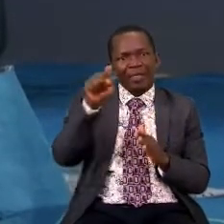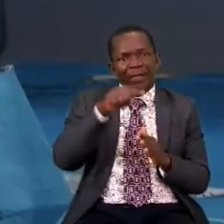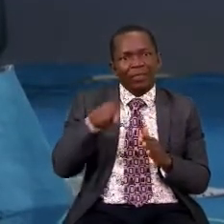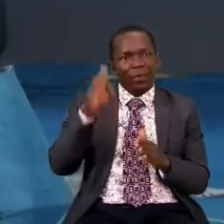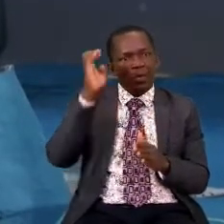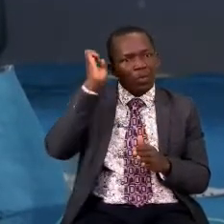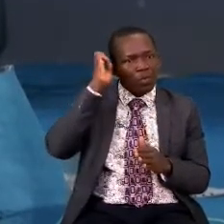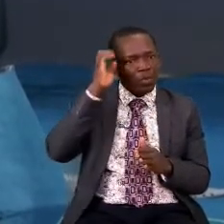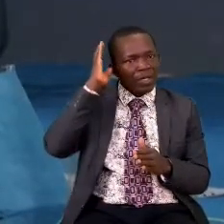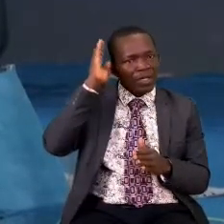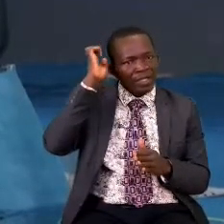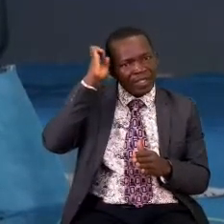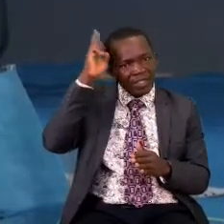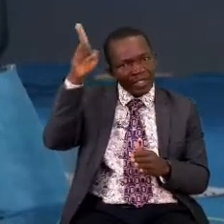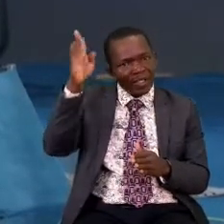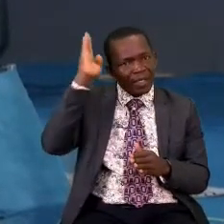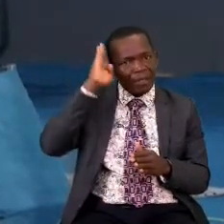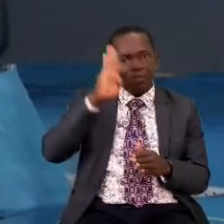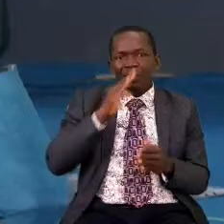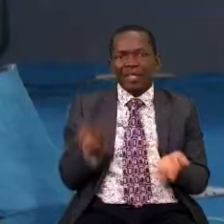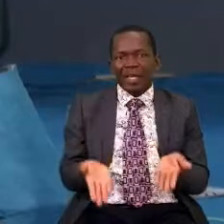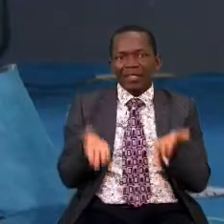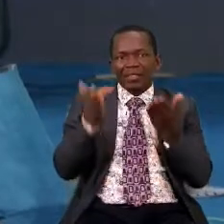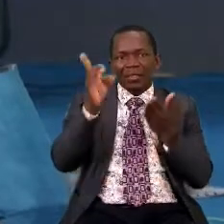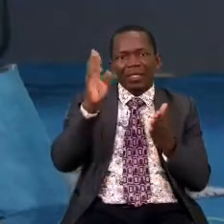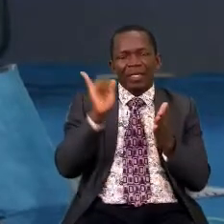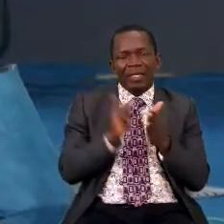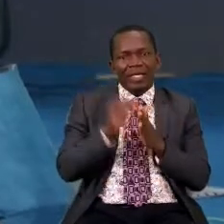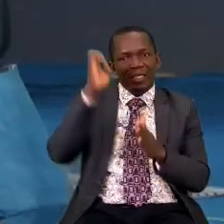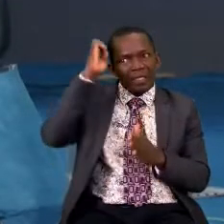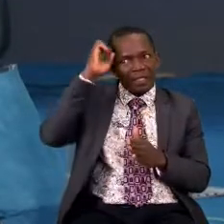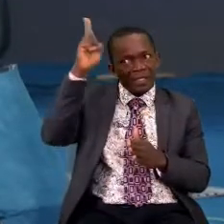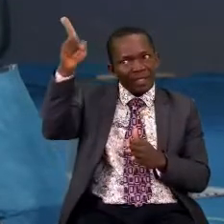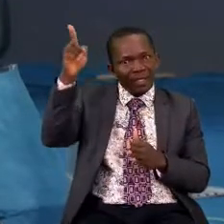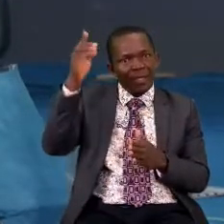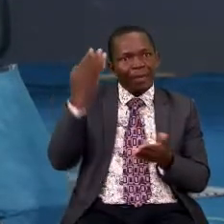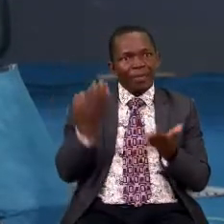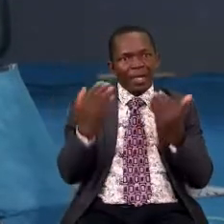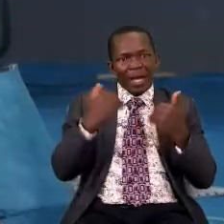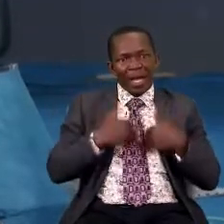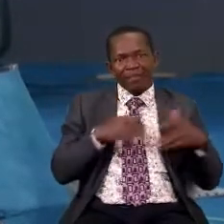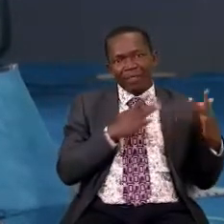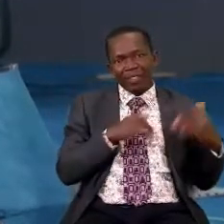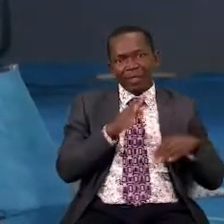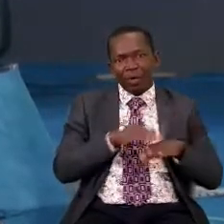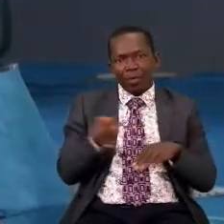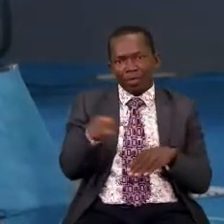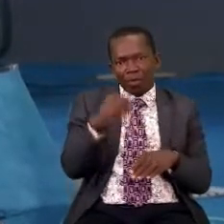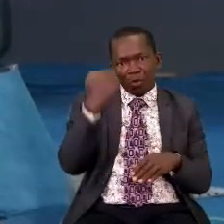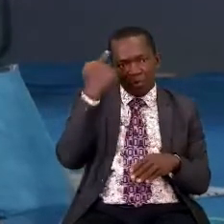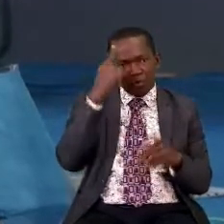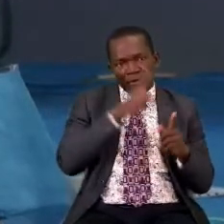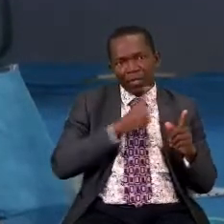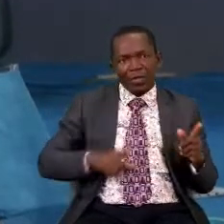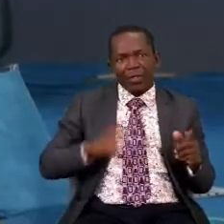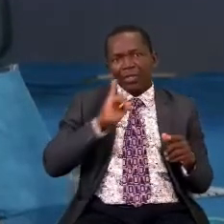the Lord is a God of judgment. Blessed are all they that wait for